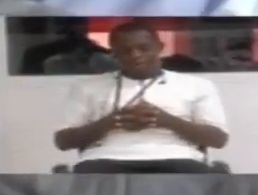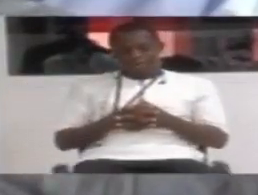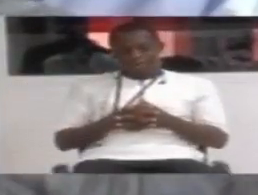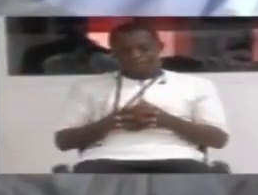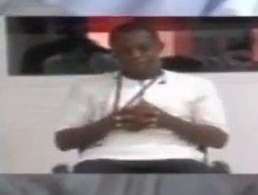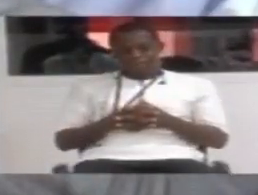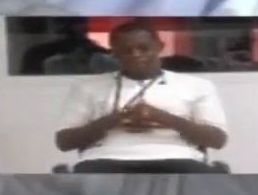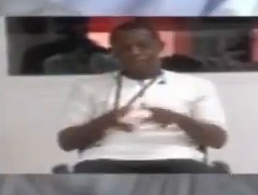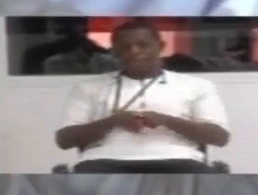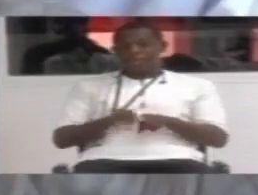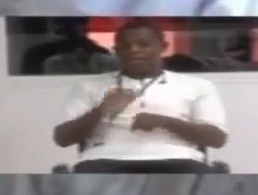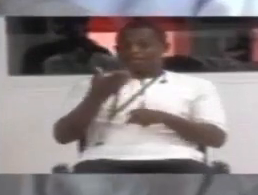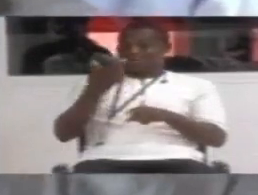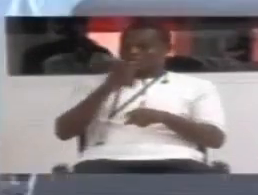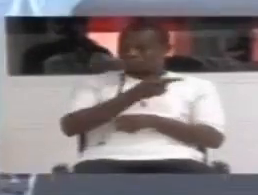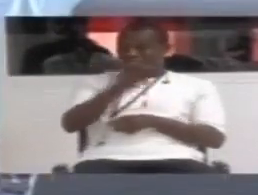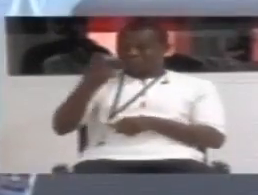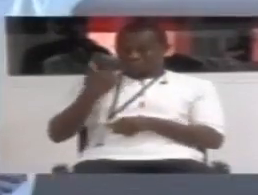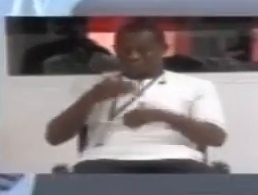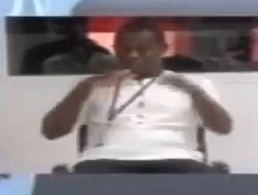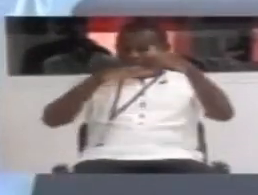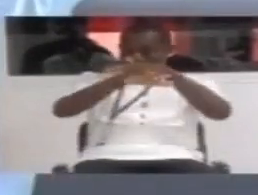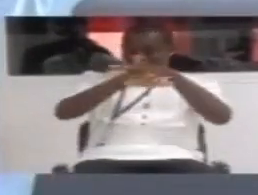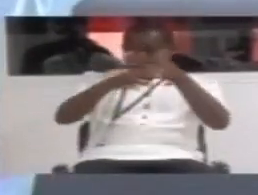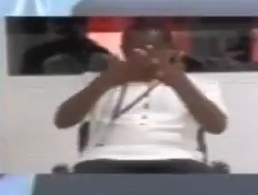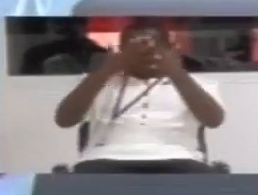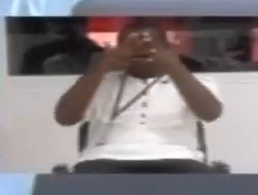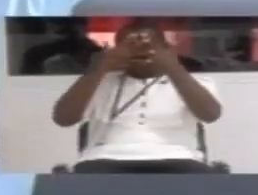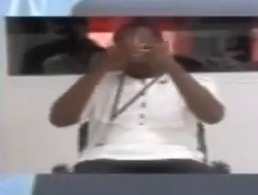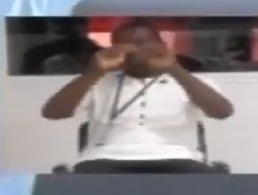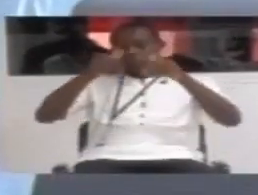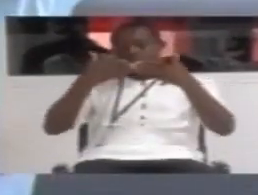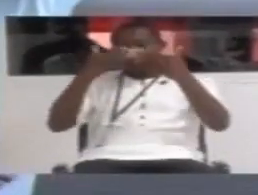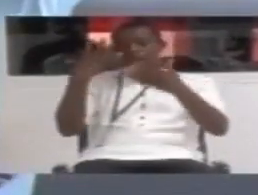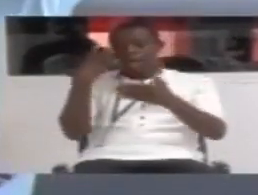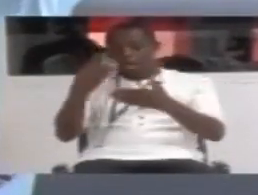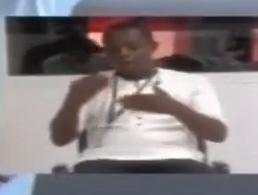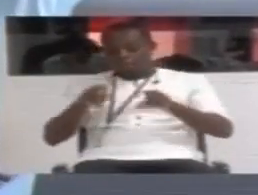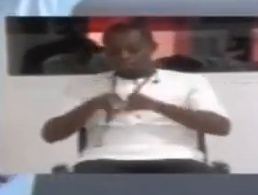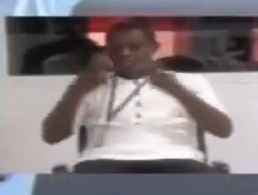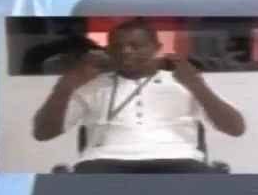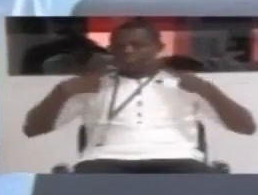So as you entered mile 2 prisons, can you tell us how you were dressed?